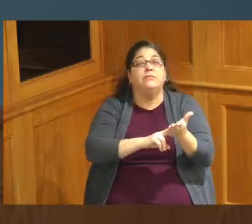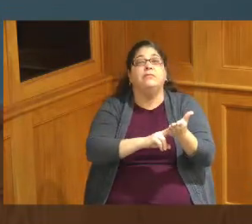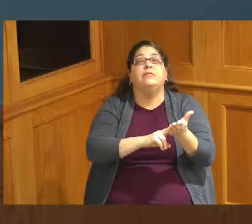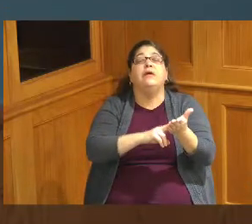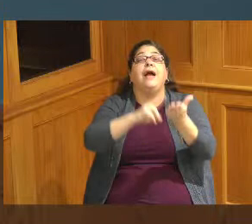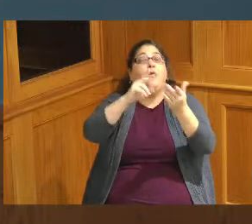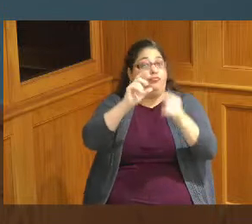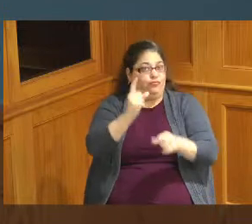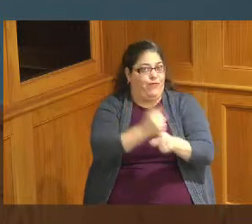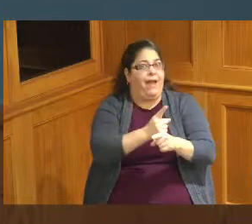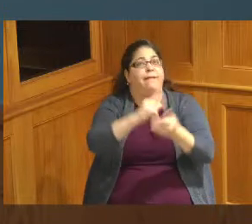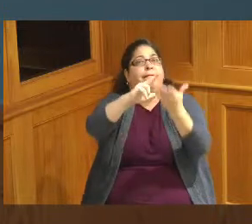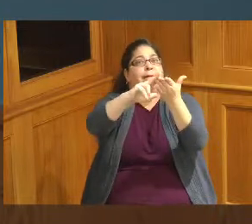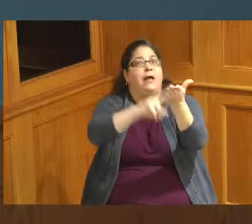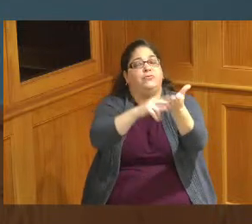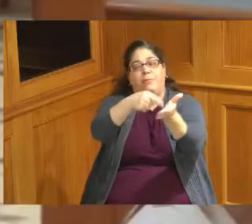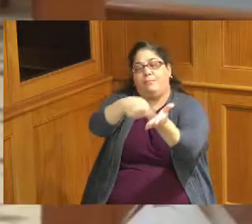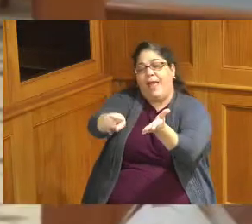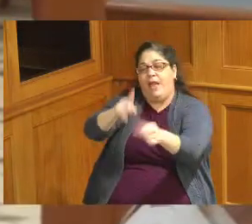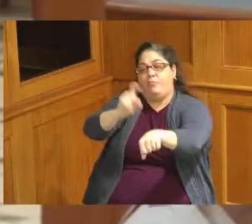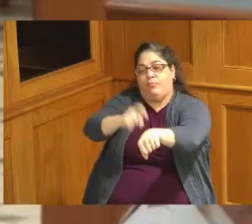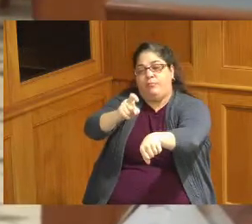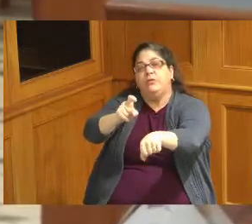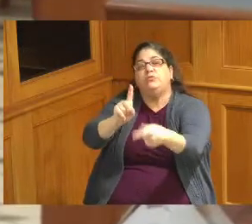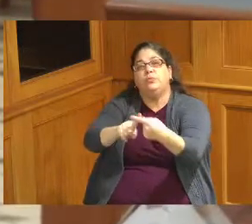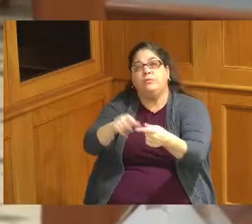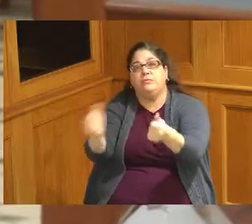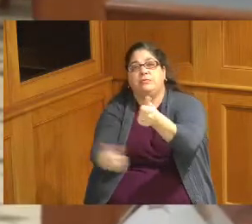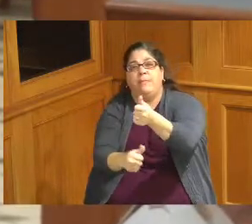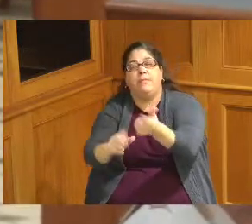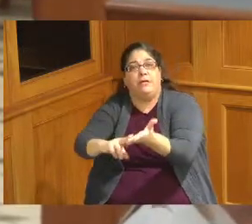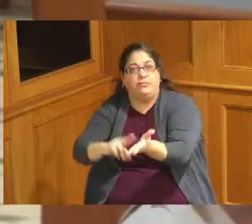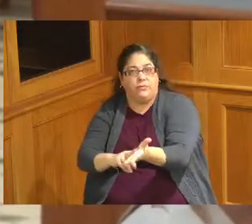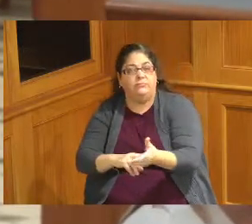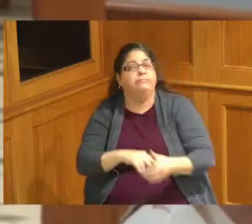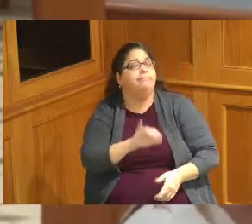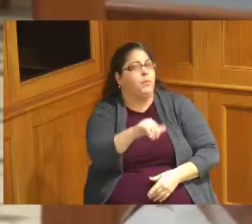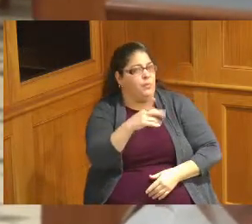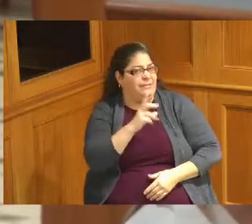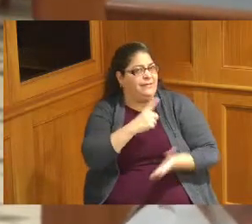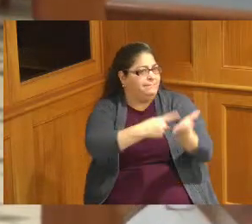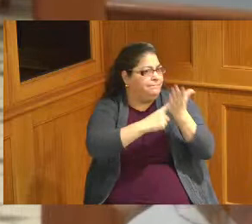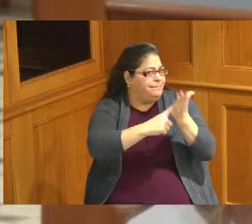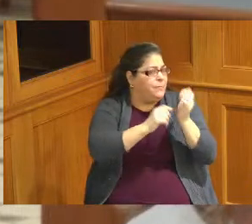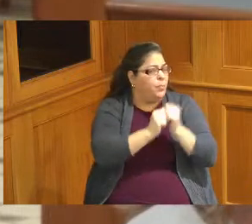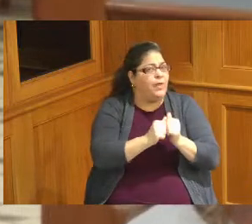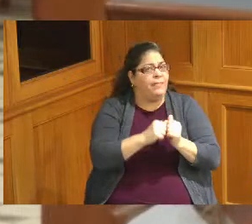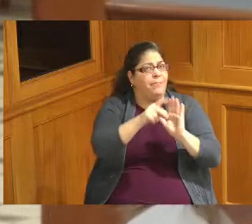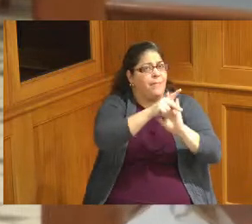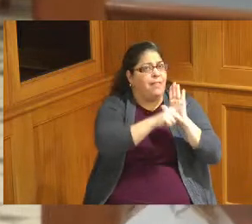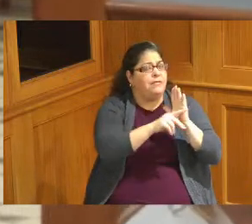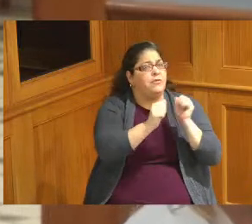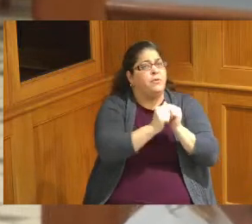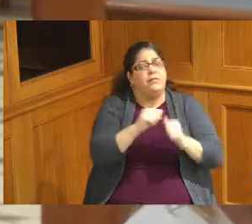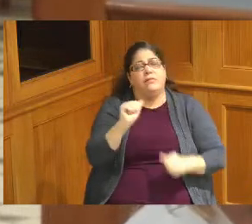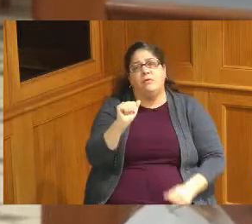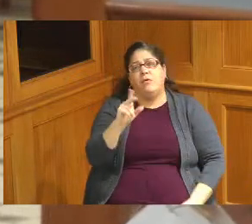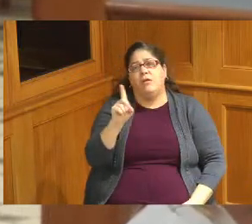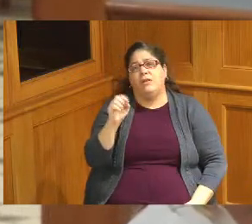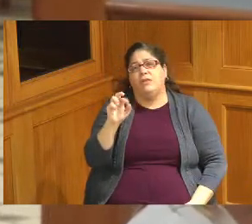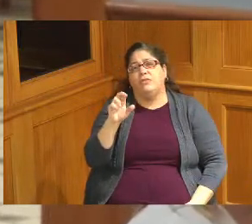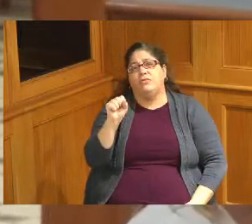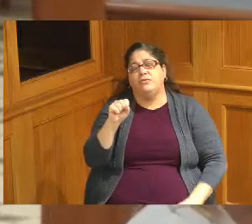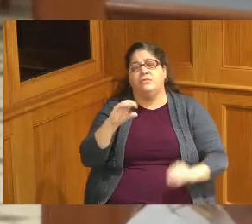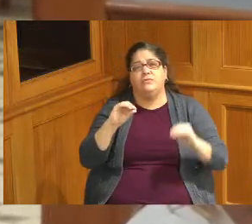right. Gotcha. We had a discussion with the auditor's office about that when we were putting the policies together. That was reviewed by